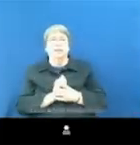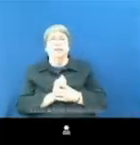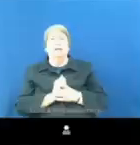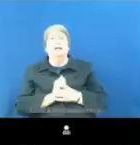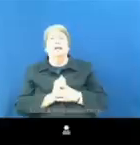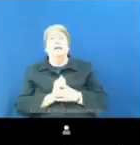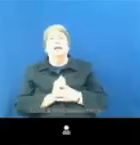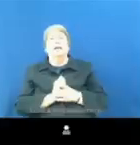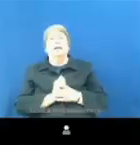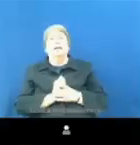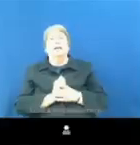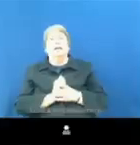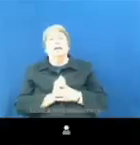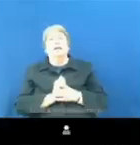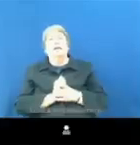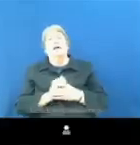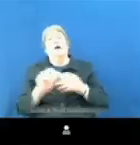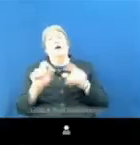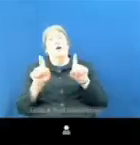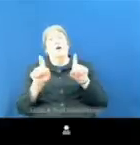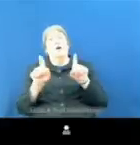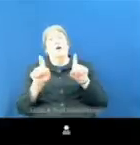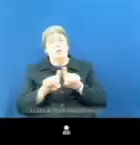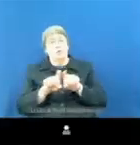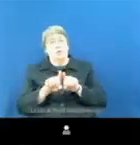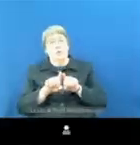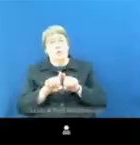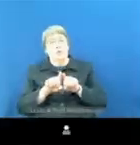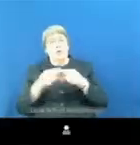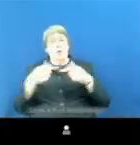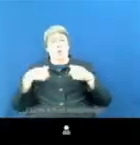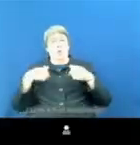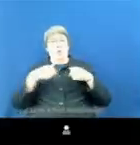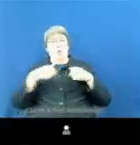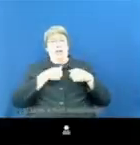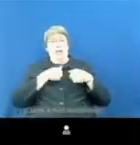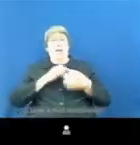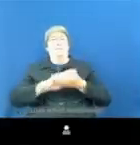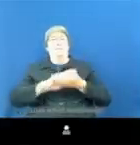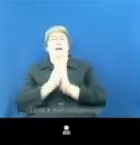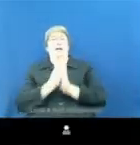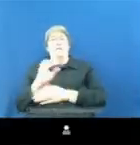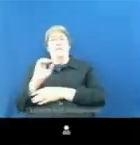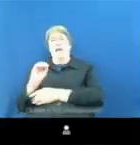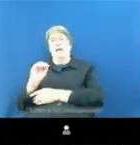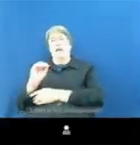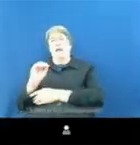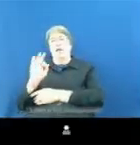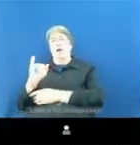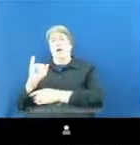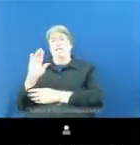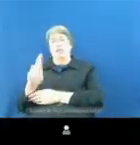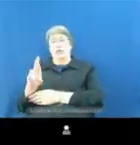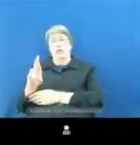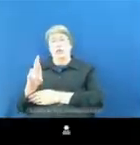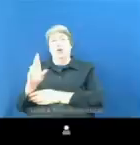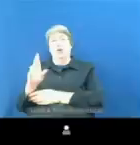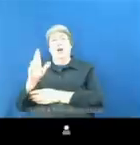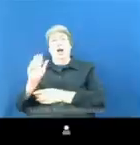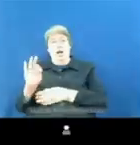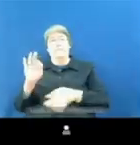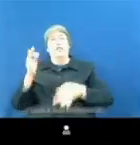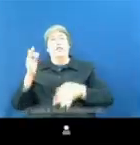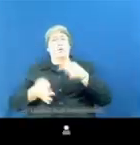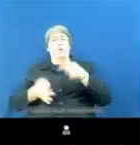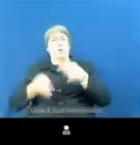defined also as an officer of the court. So interpreters have to know what that